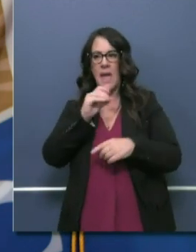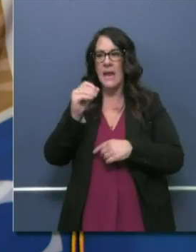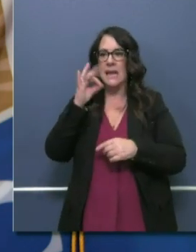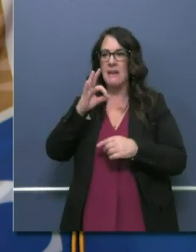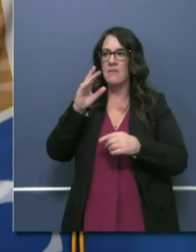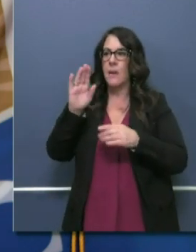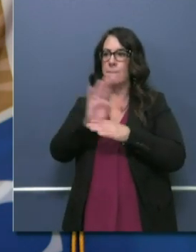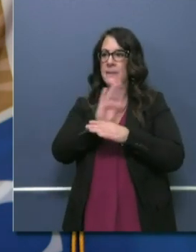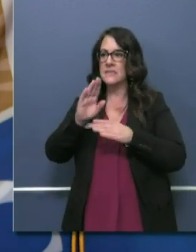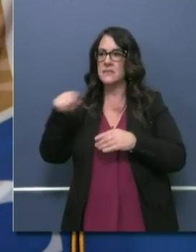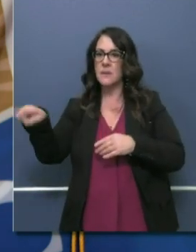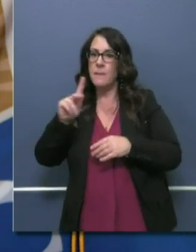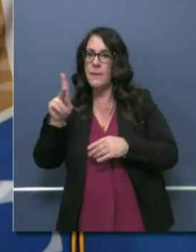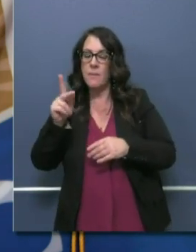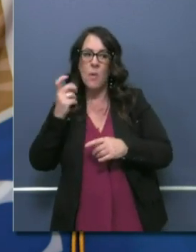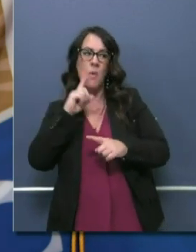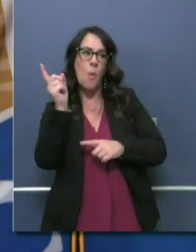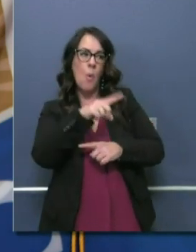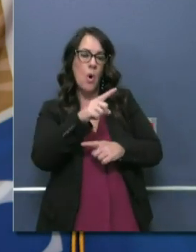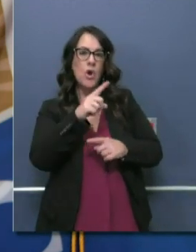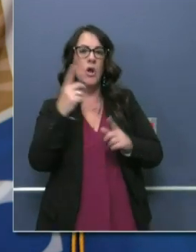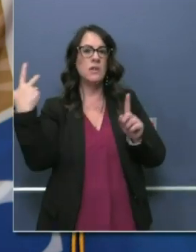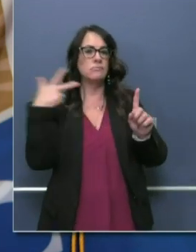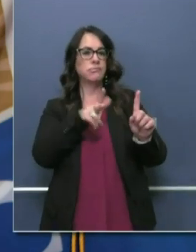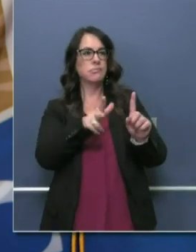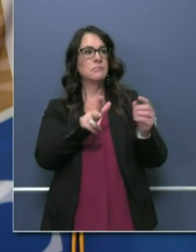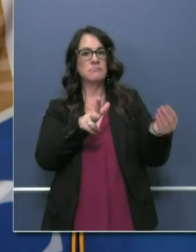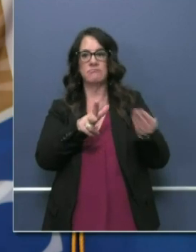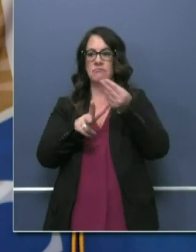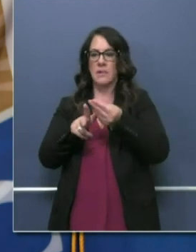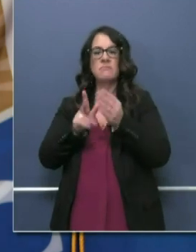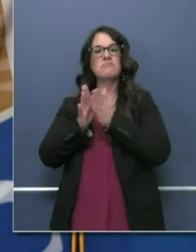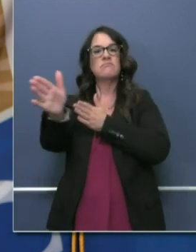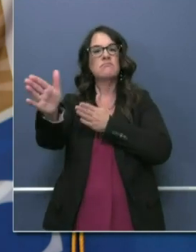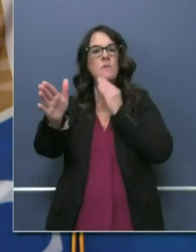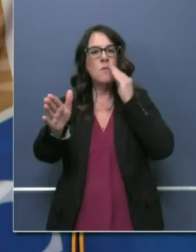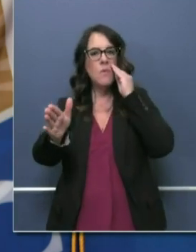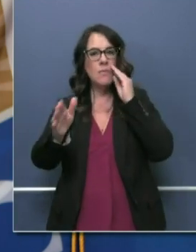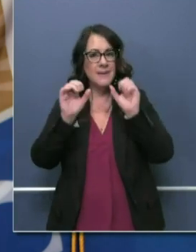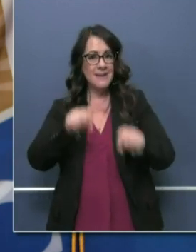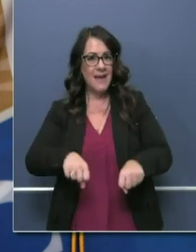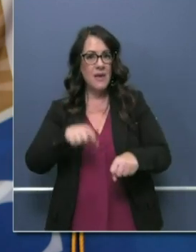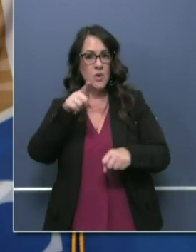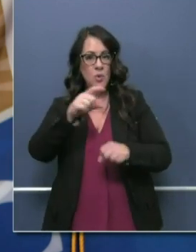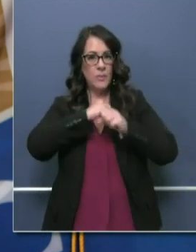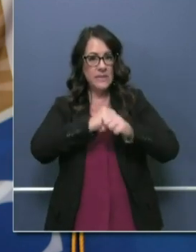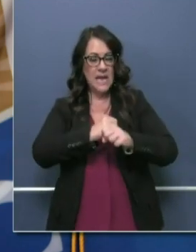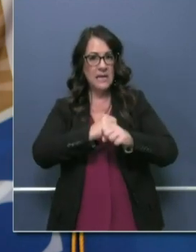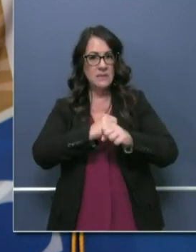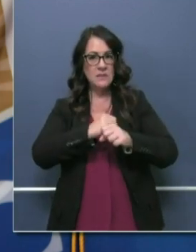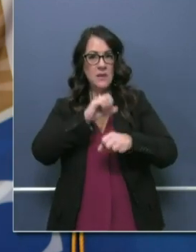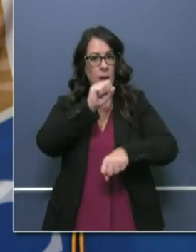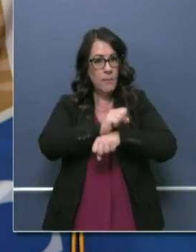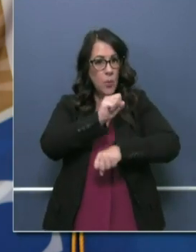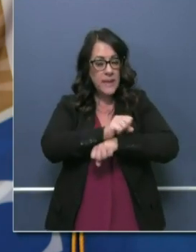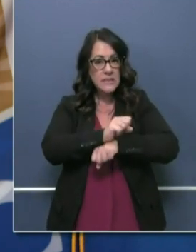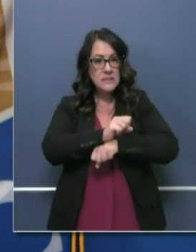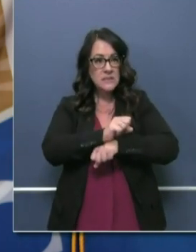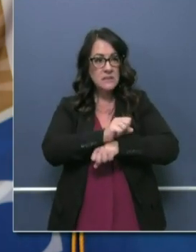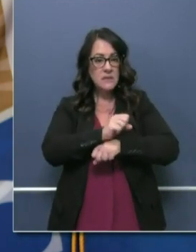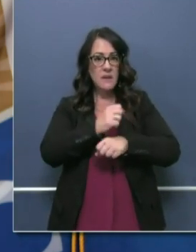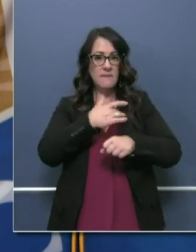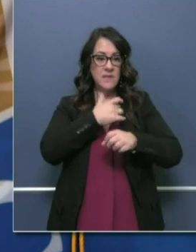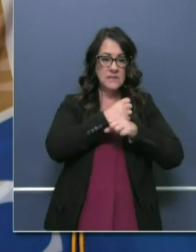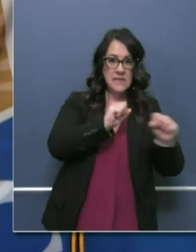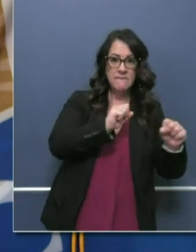place. So it's incumbent upon the business leader to protect not only the customers, but their employees